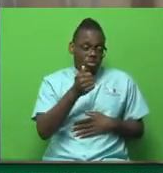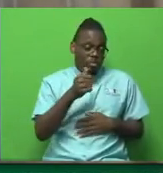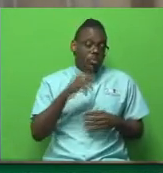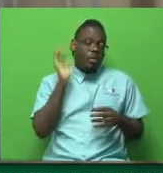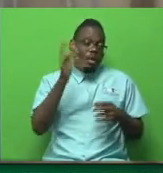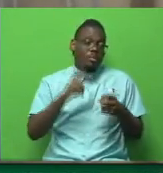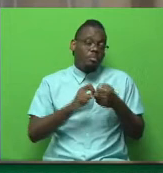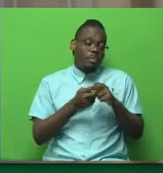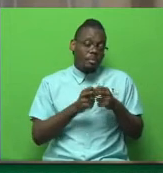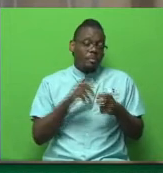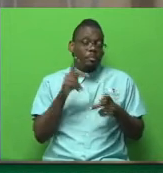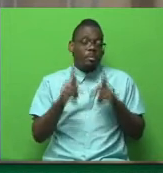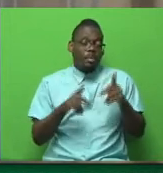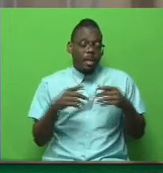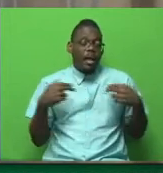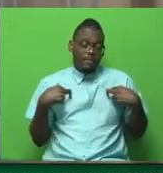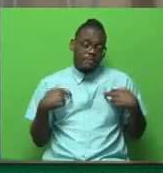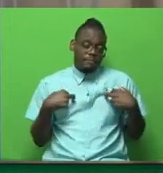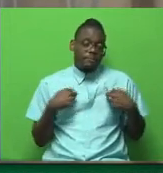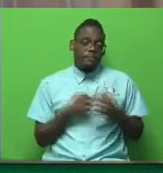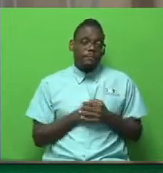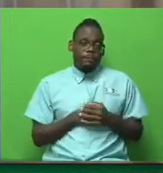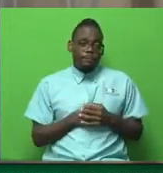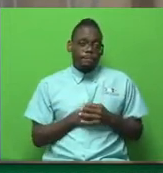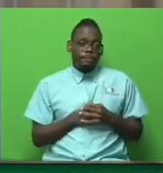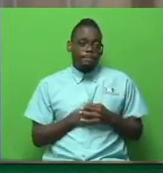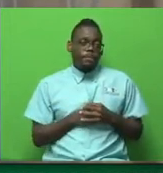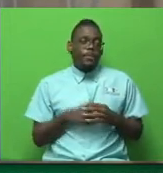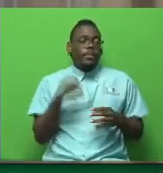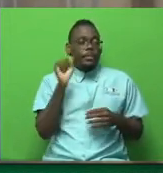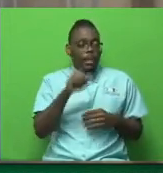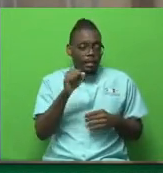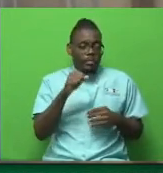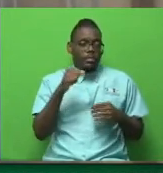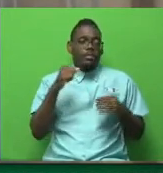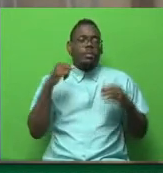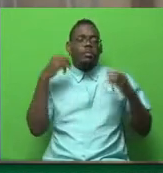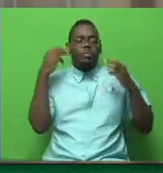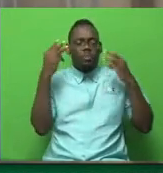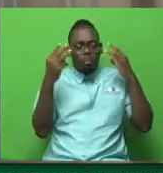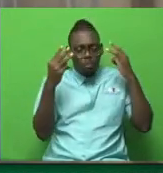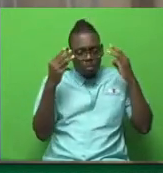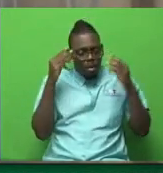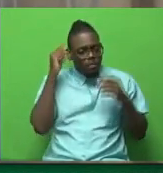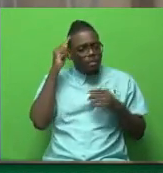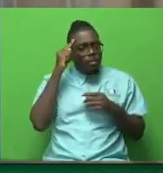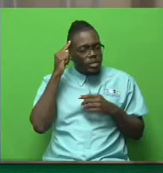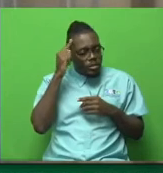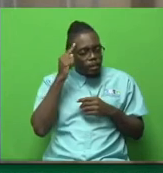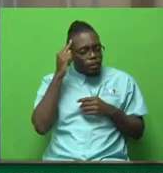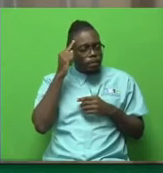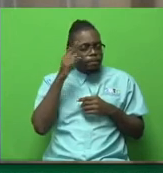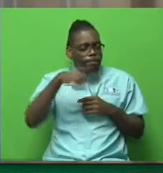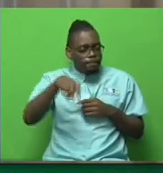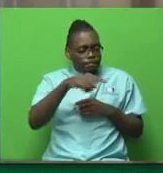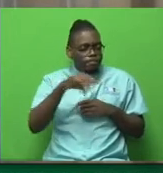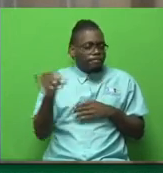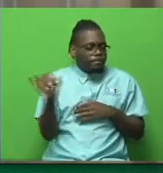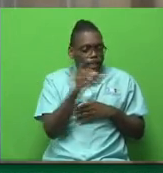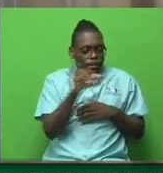worrisome and it is worrisome Madam speaker because these are the same ministers that are making